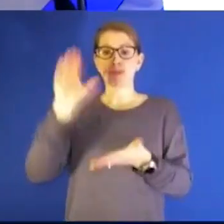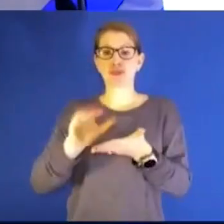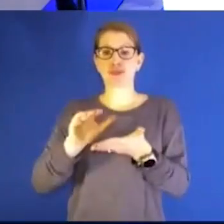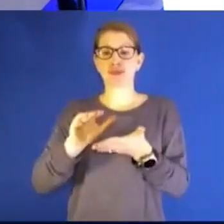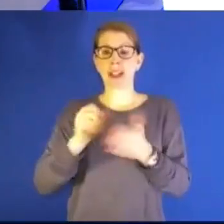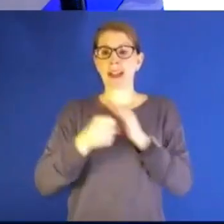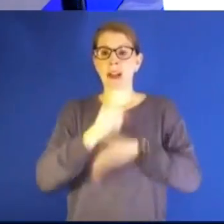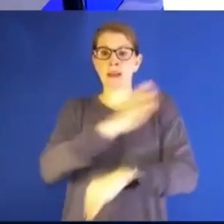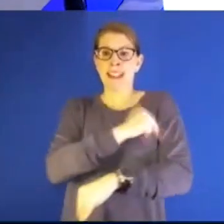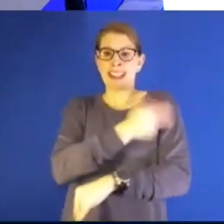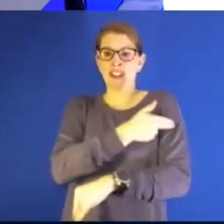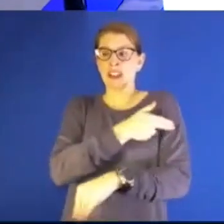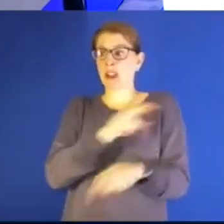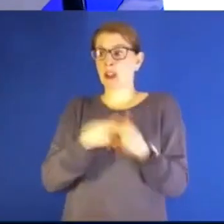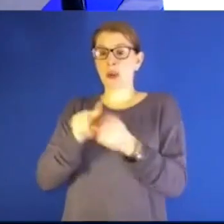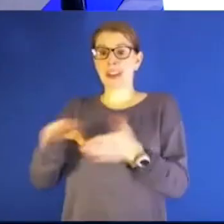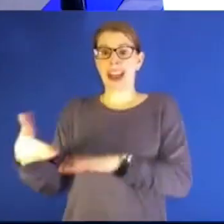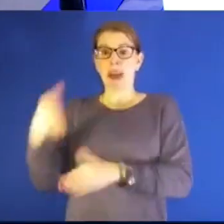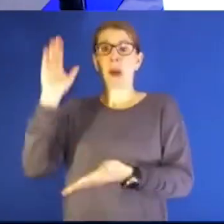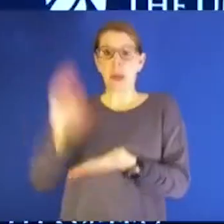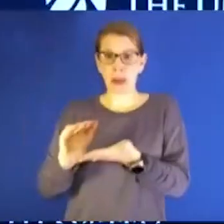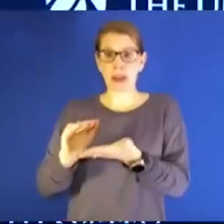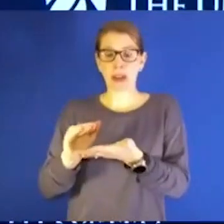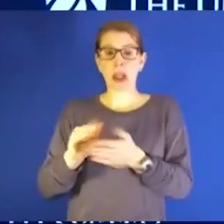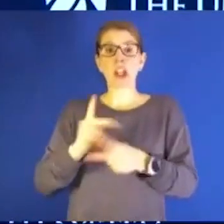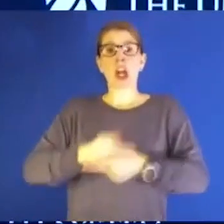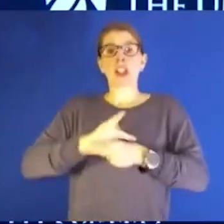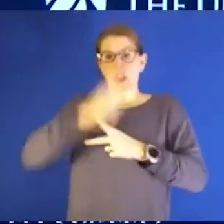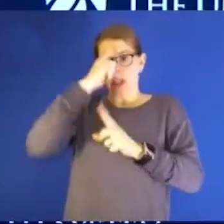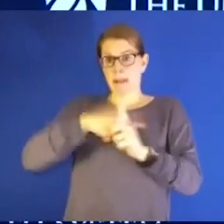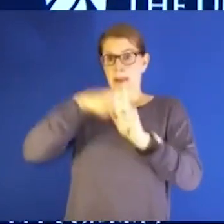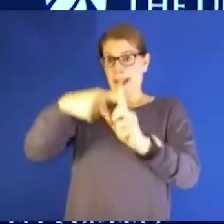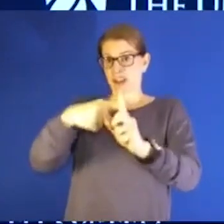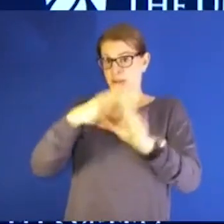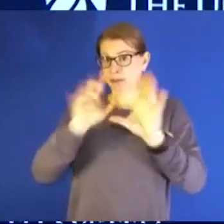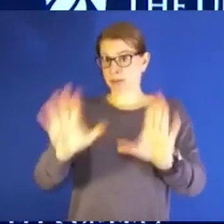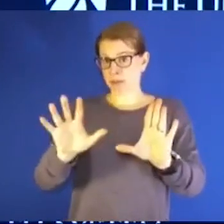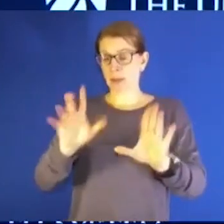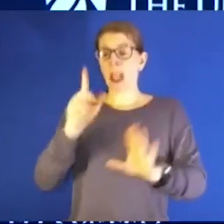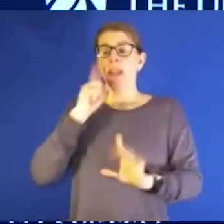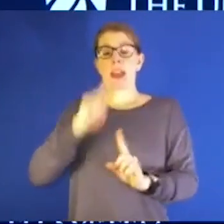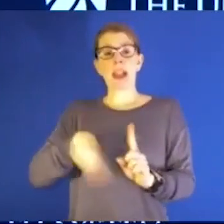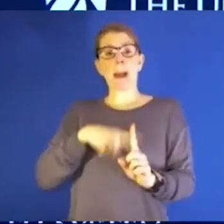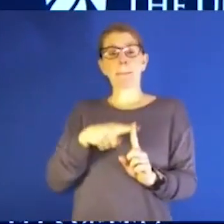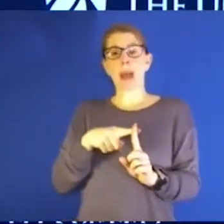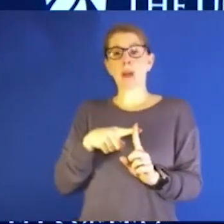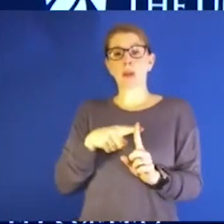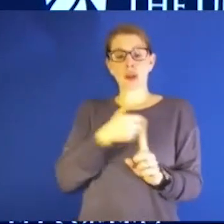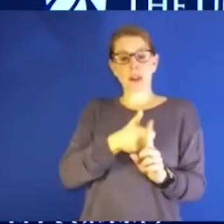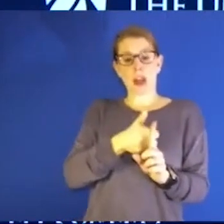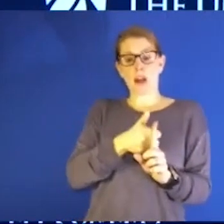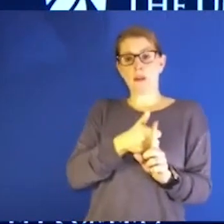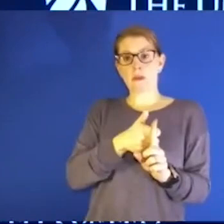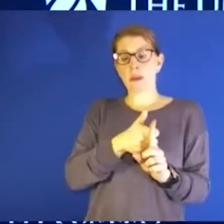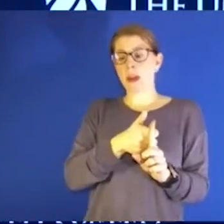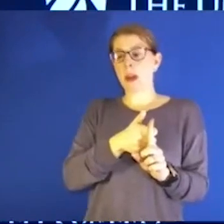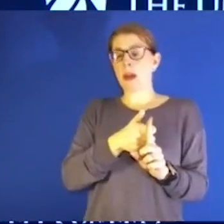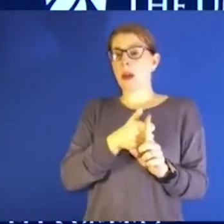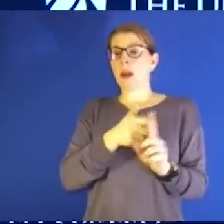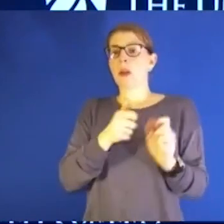I would say cautious optimism. Yeah. Think about where you are relative to all your risks and that risk of your